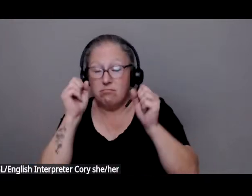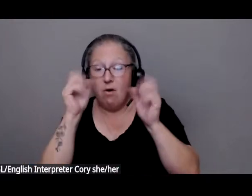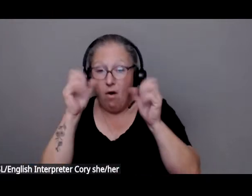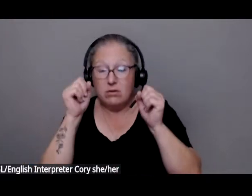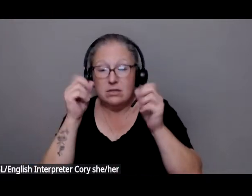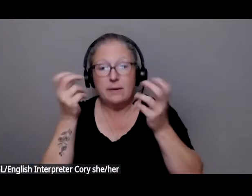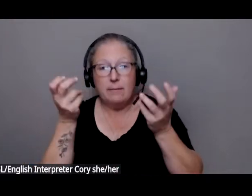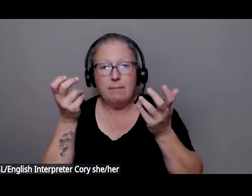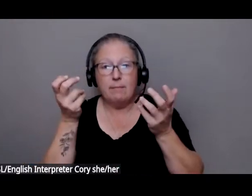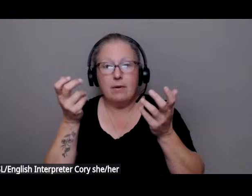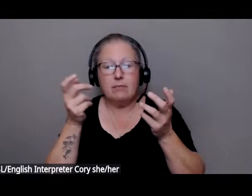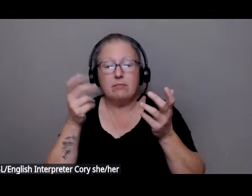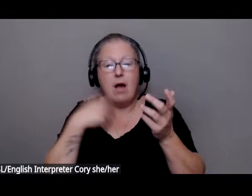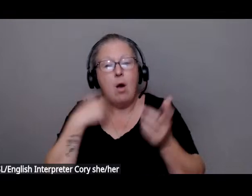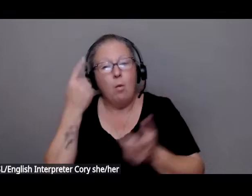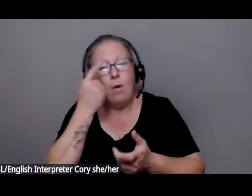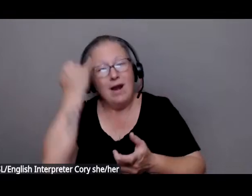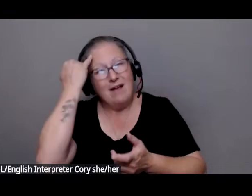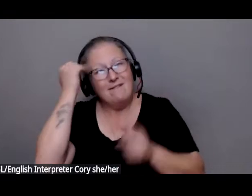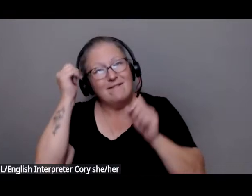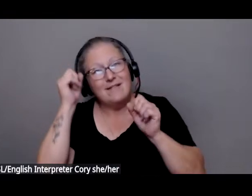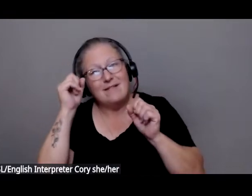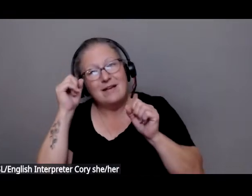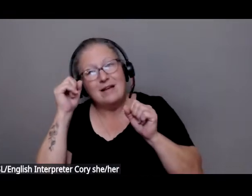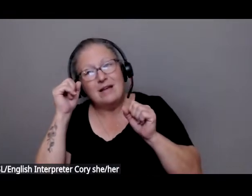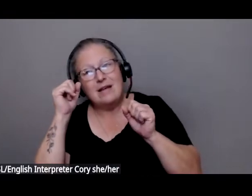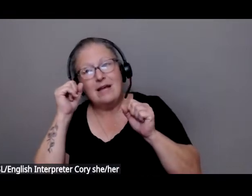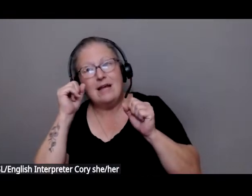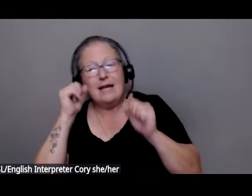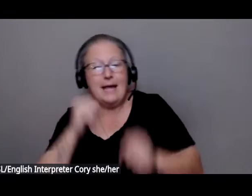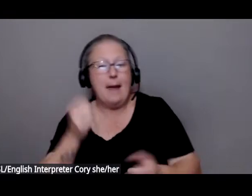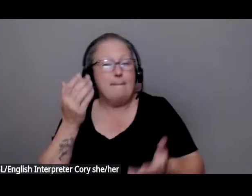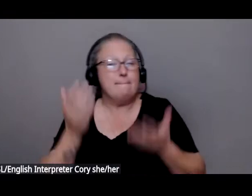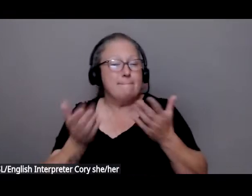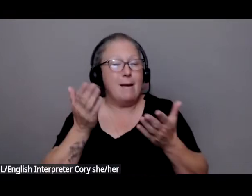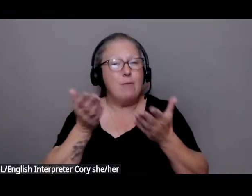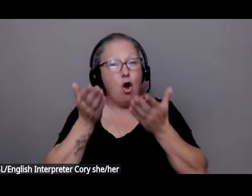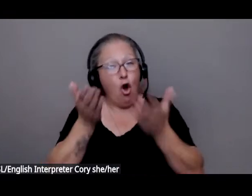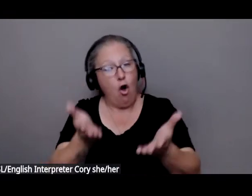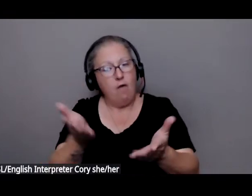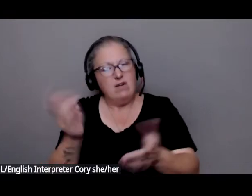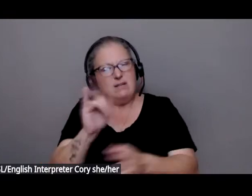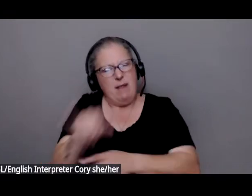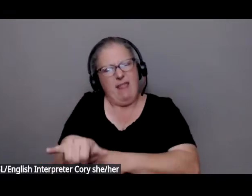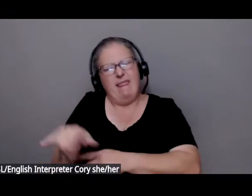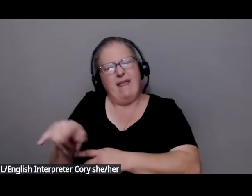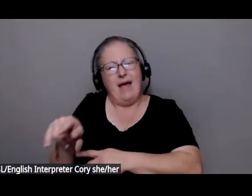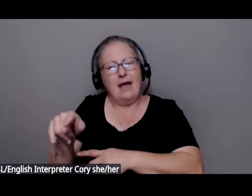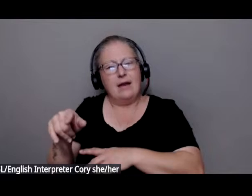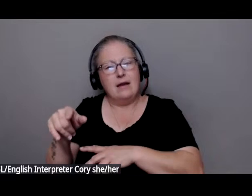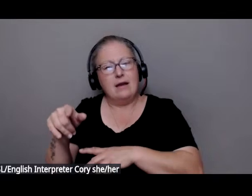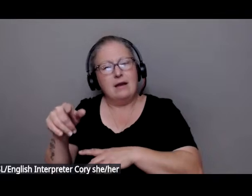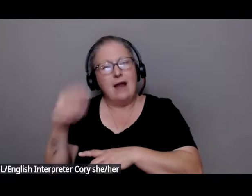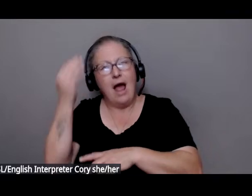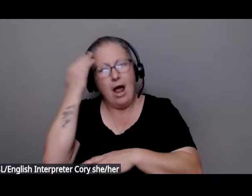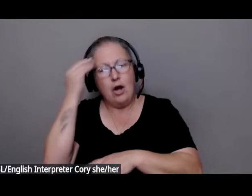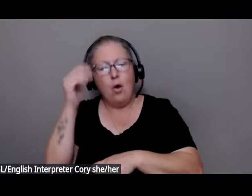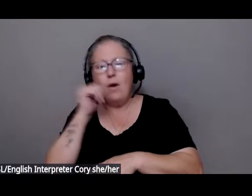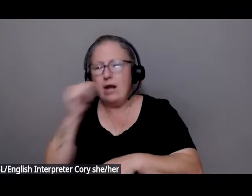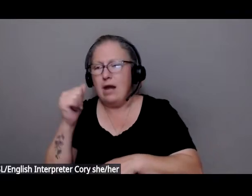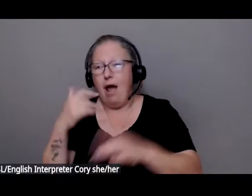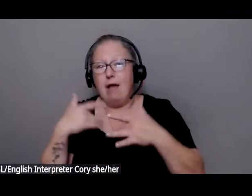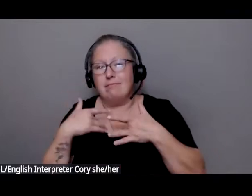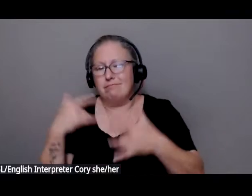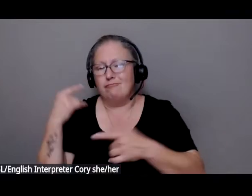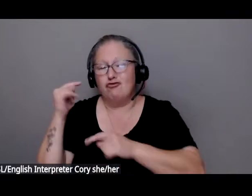And I'm just wondering if we can think about, maybe we could offer some things like that, that I know it's not traditional